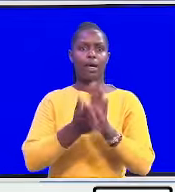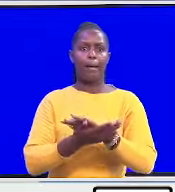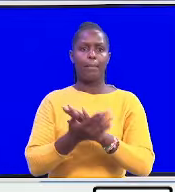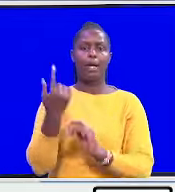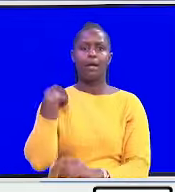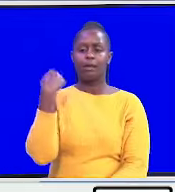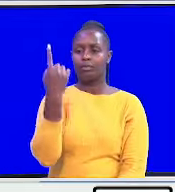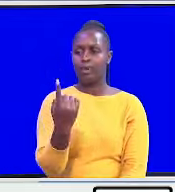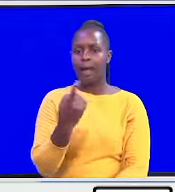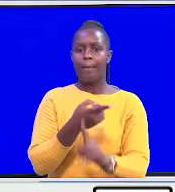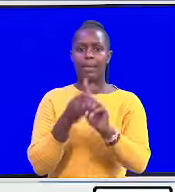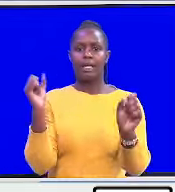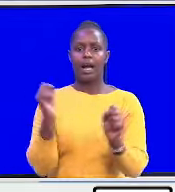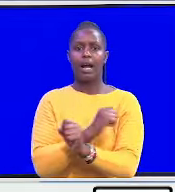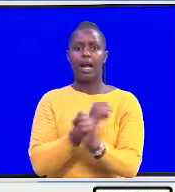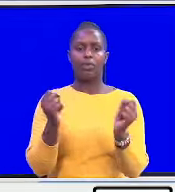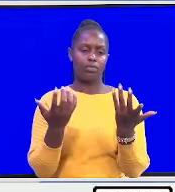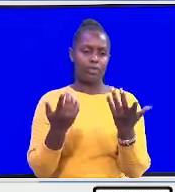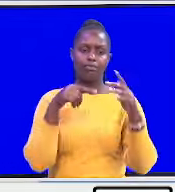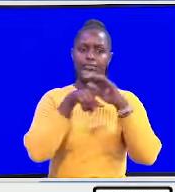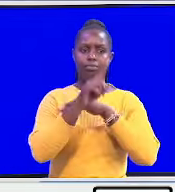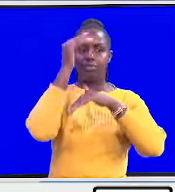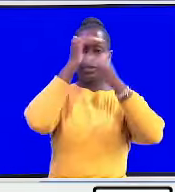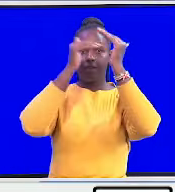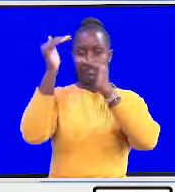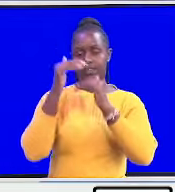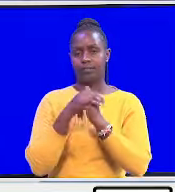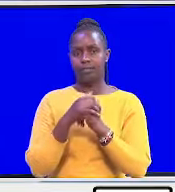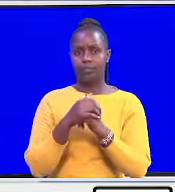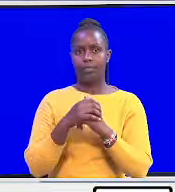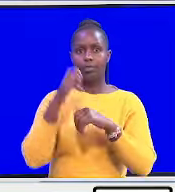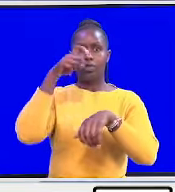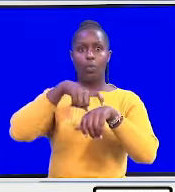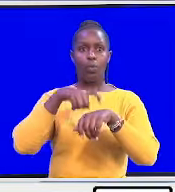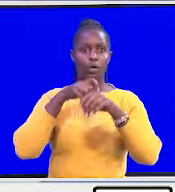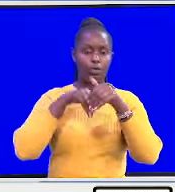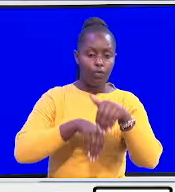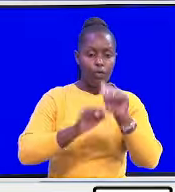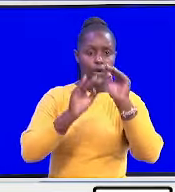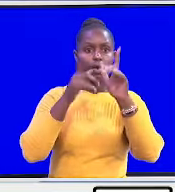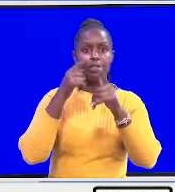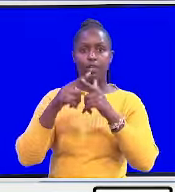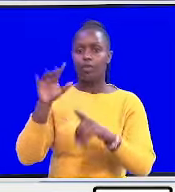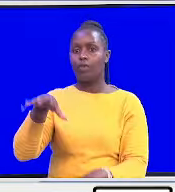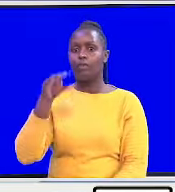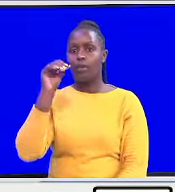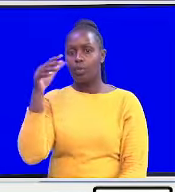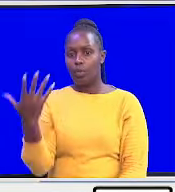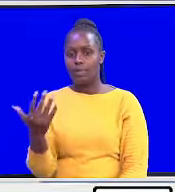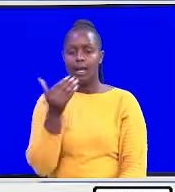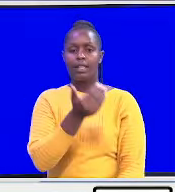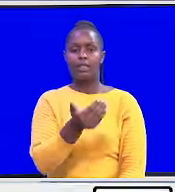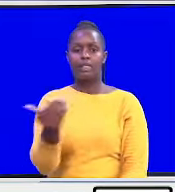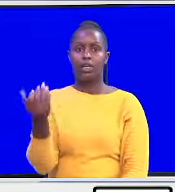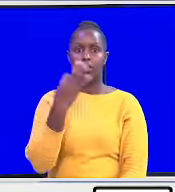cannot afford to go to the university. And when you follow, you find the person, the child of